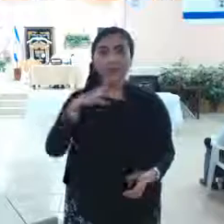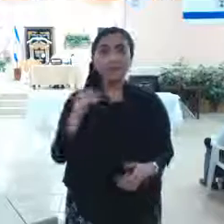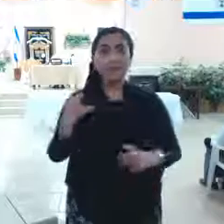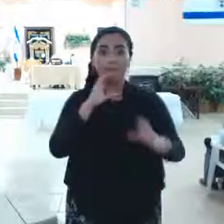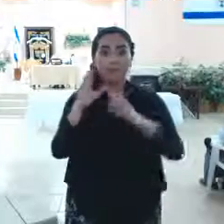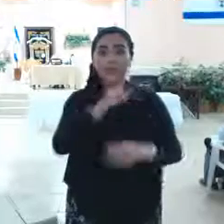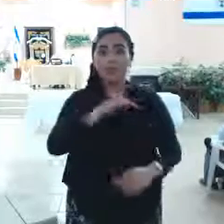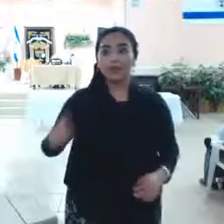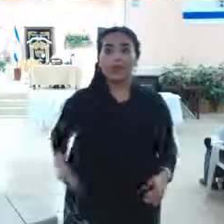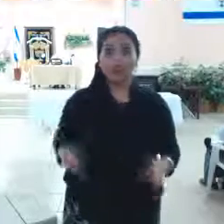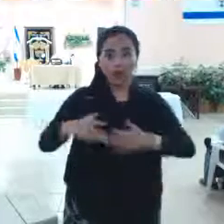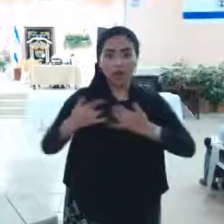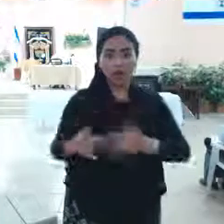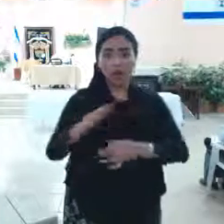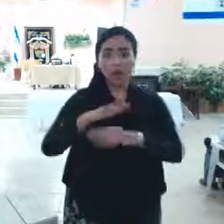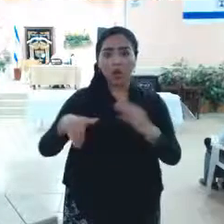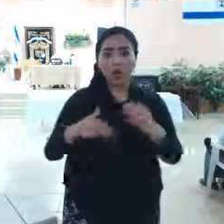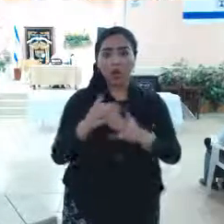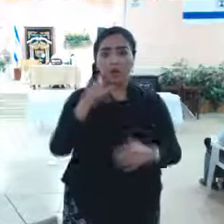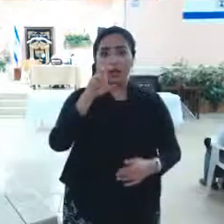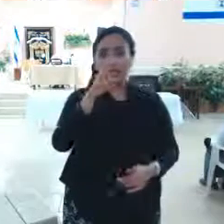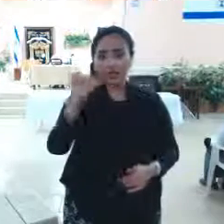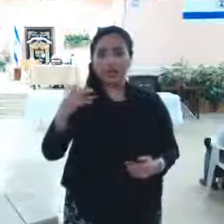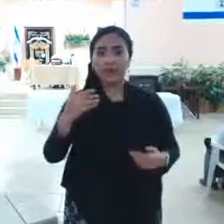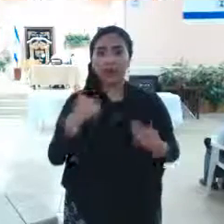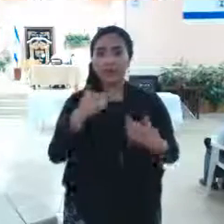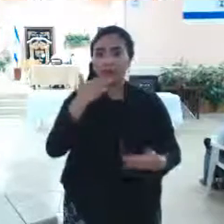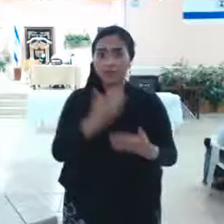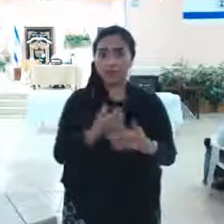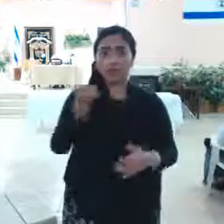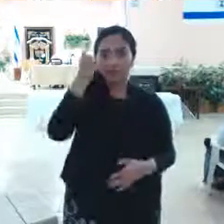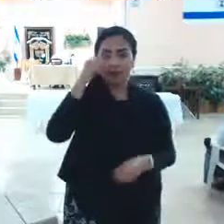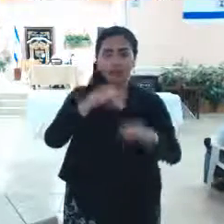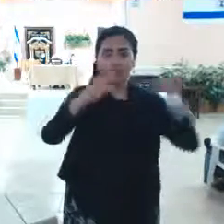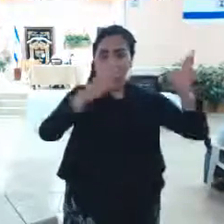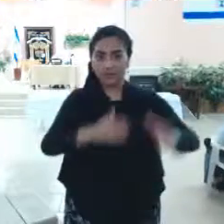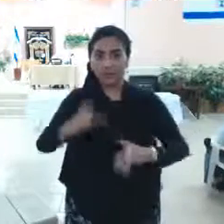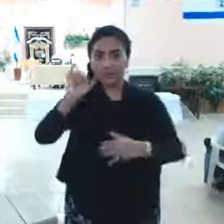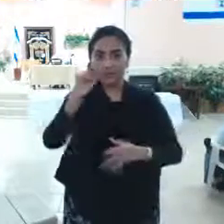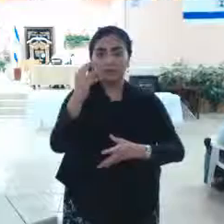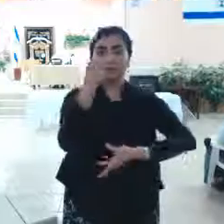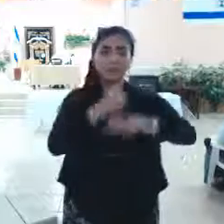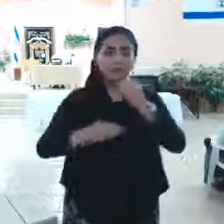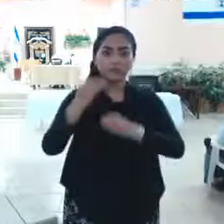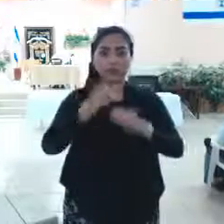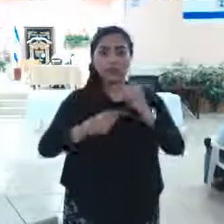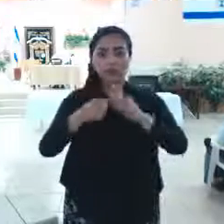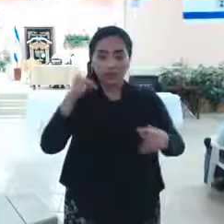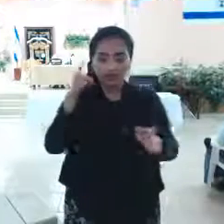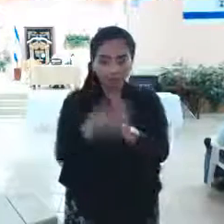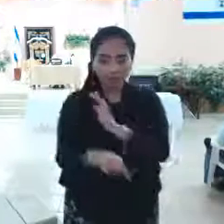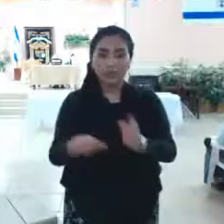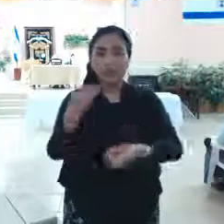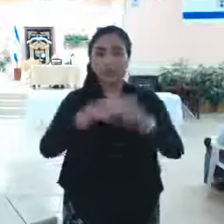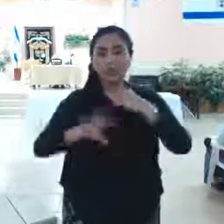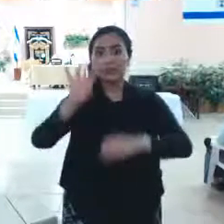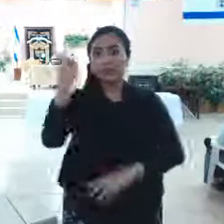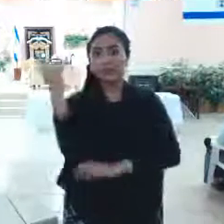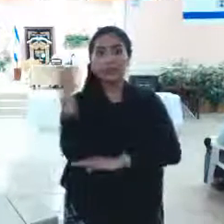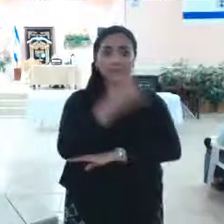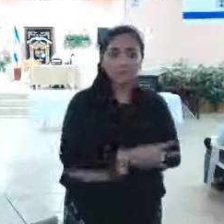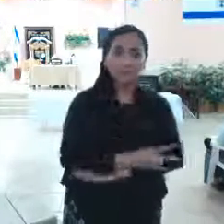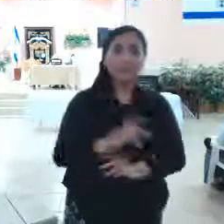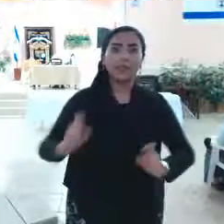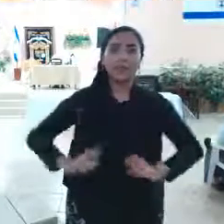22. Ezequías al corazón de todos los levitas que tenían buena inteligencia en el servicio de Yahweh, y comieron de lo sacrificado en la fiesta solemne por 7 días,